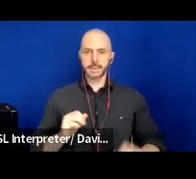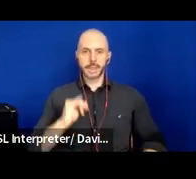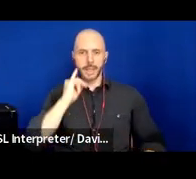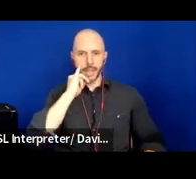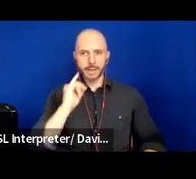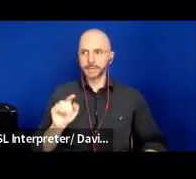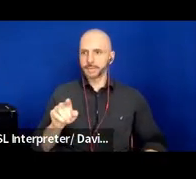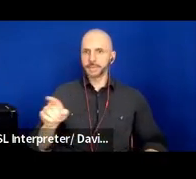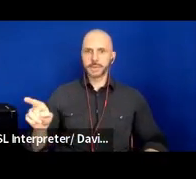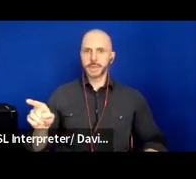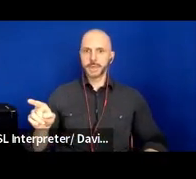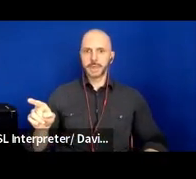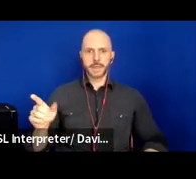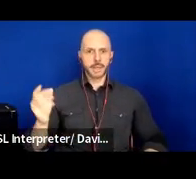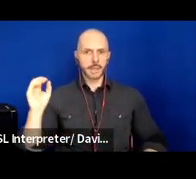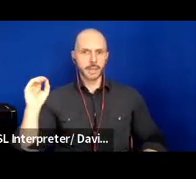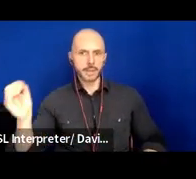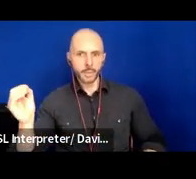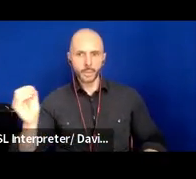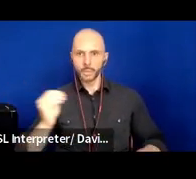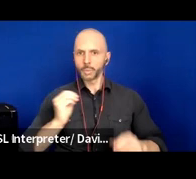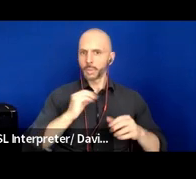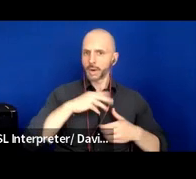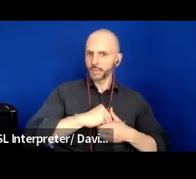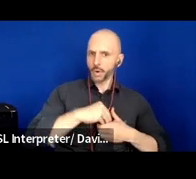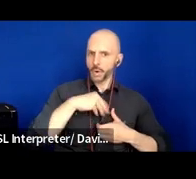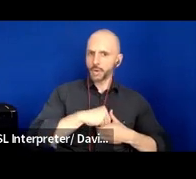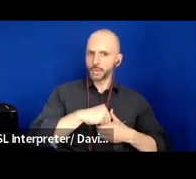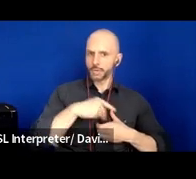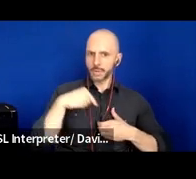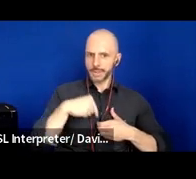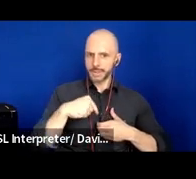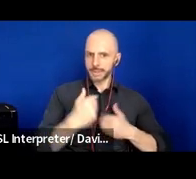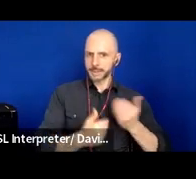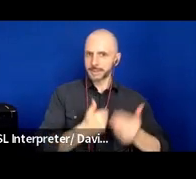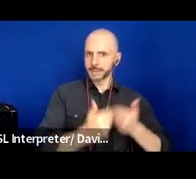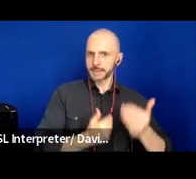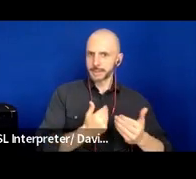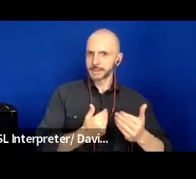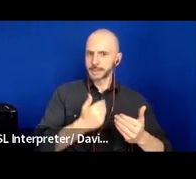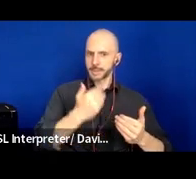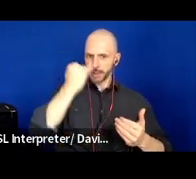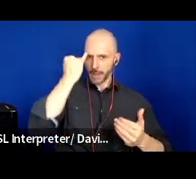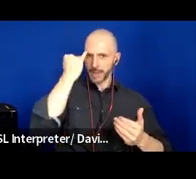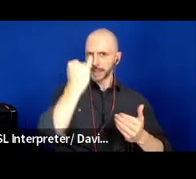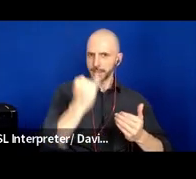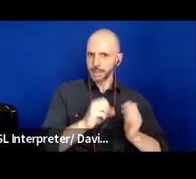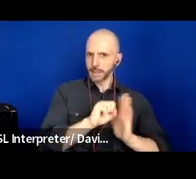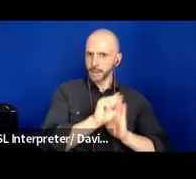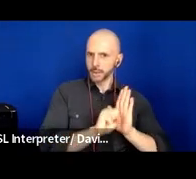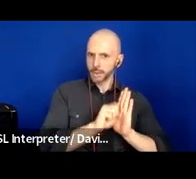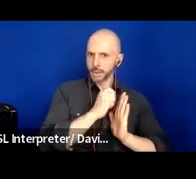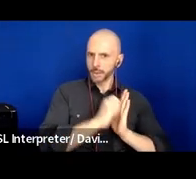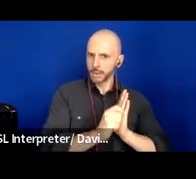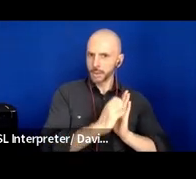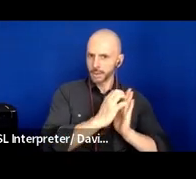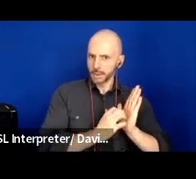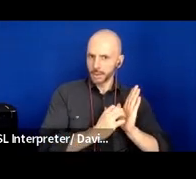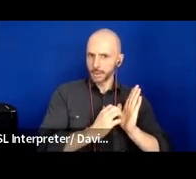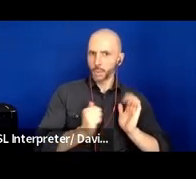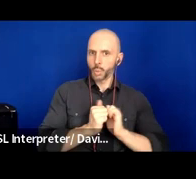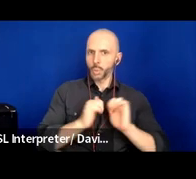have the resourcing to really make it effective or make sense, right? So I would say it's, again, that nothing about us without us.